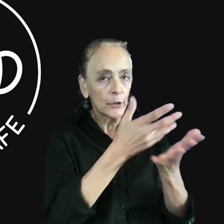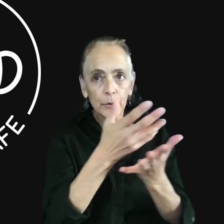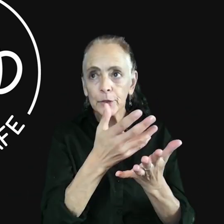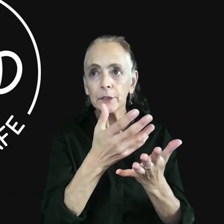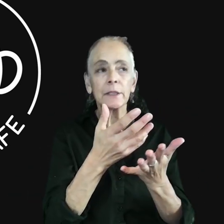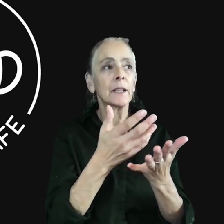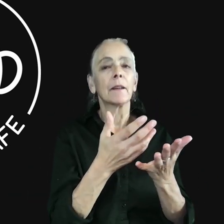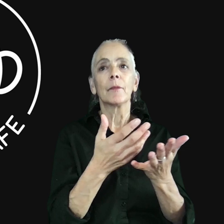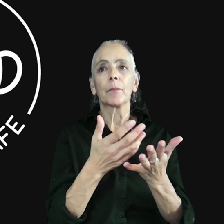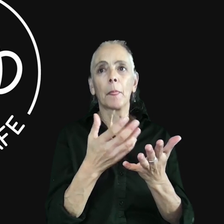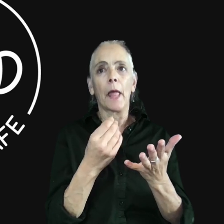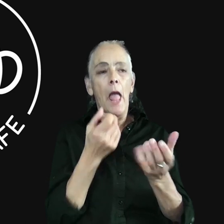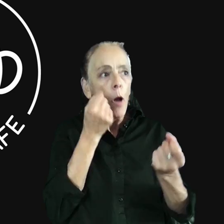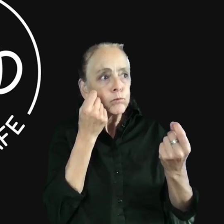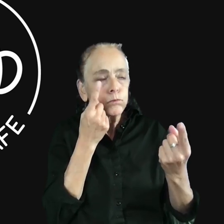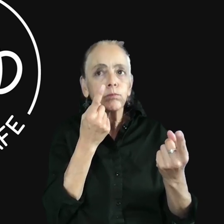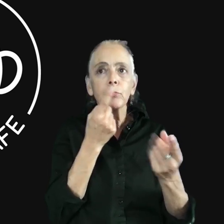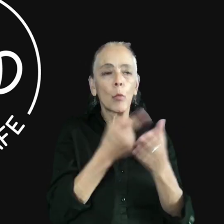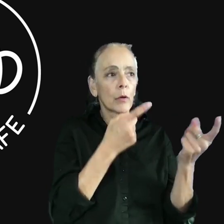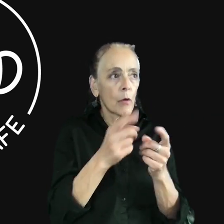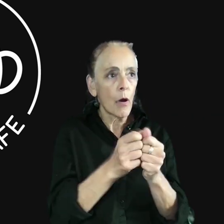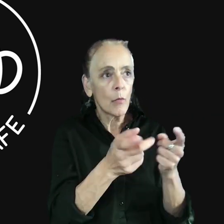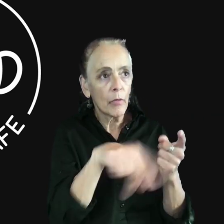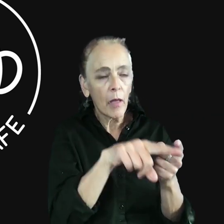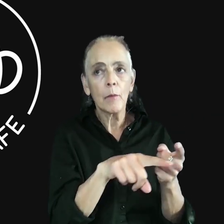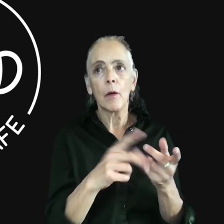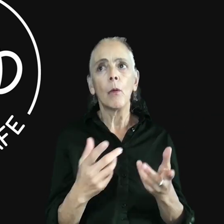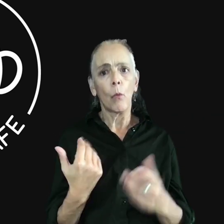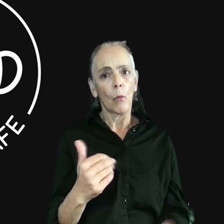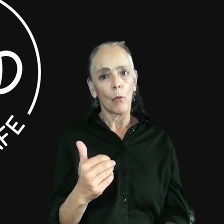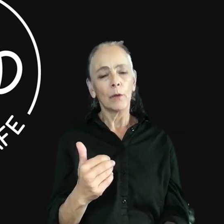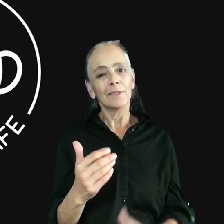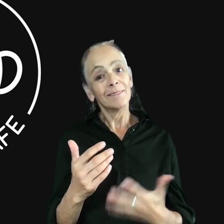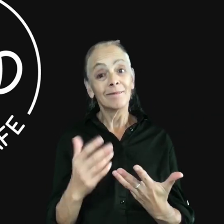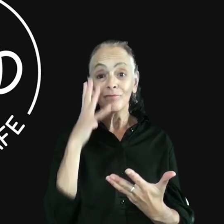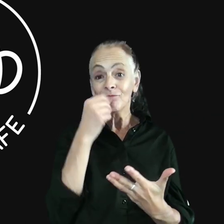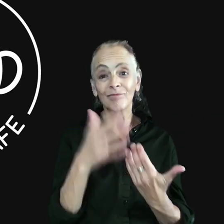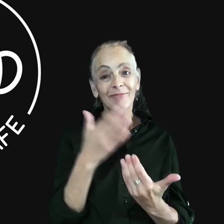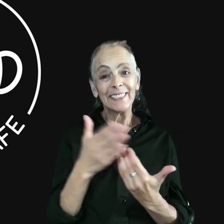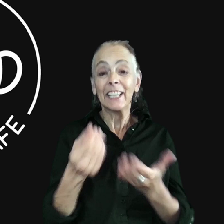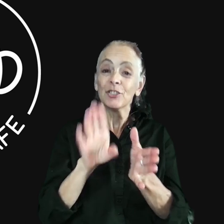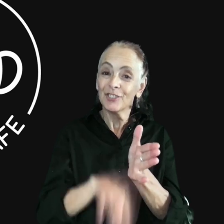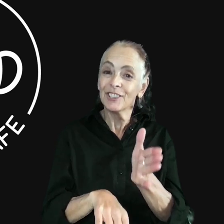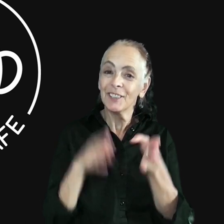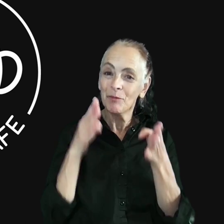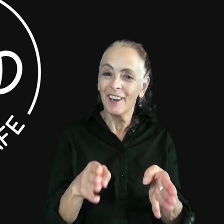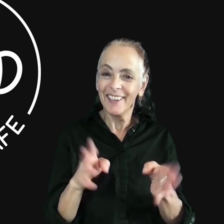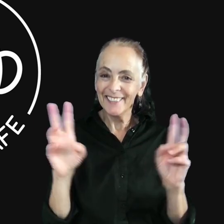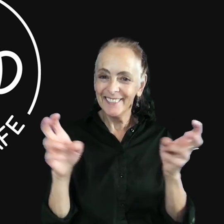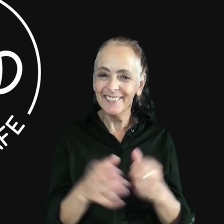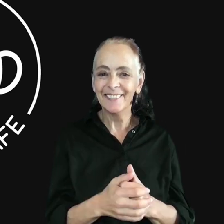really empathize with them on what was going on and it really was a fairly easy and like cheap way